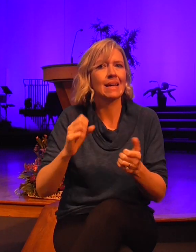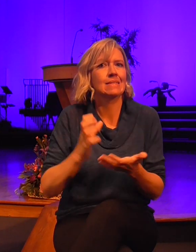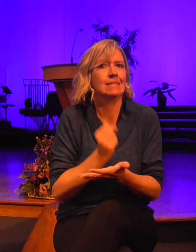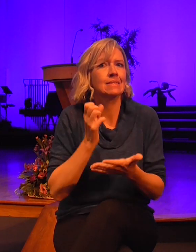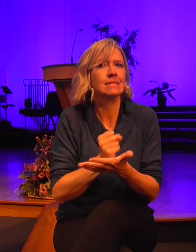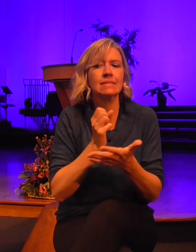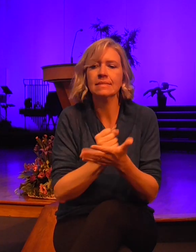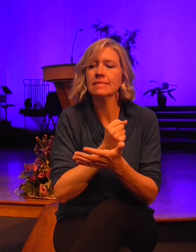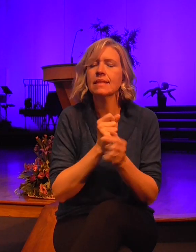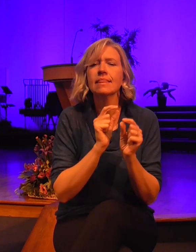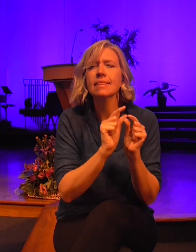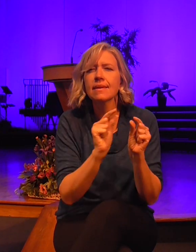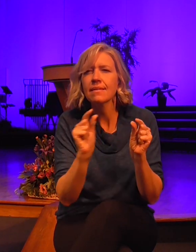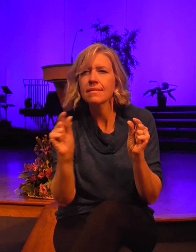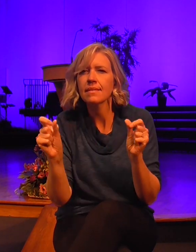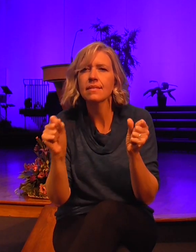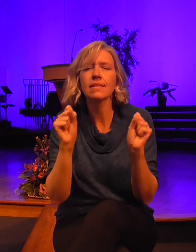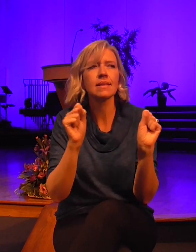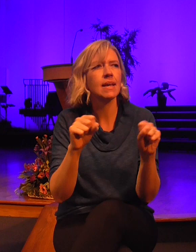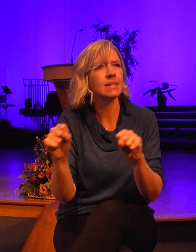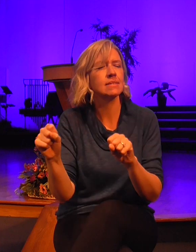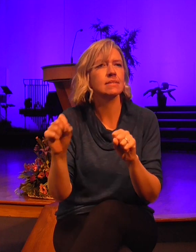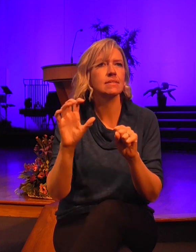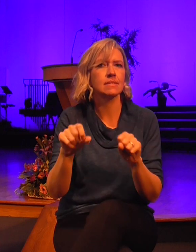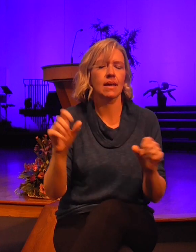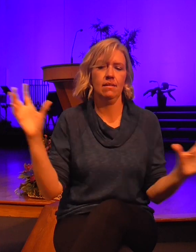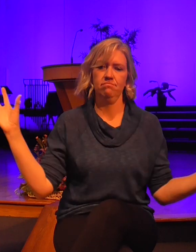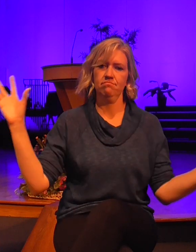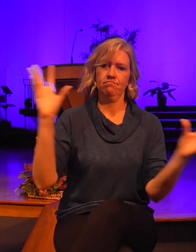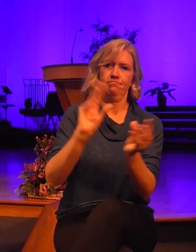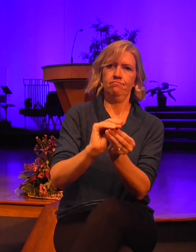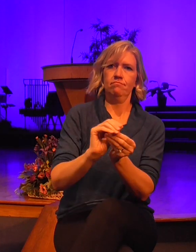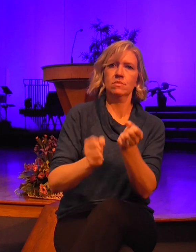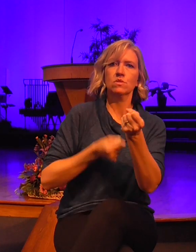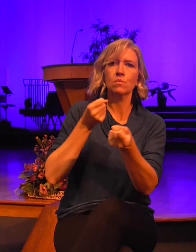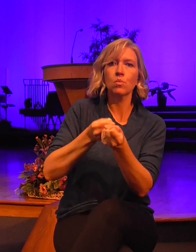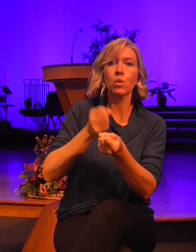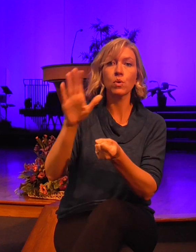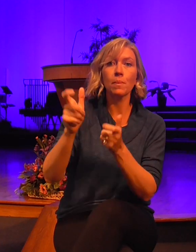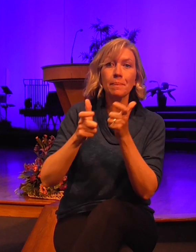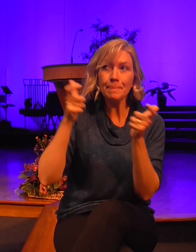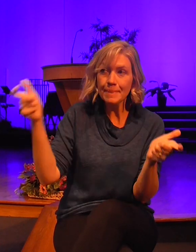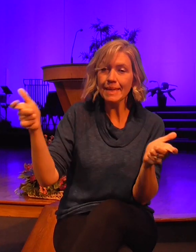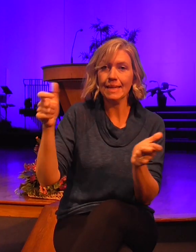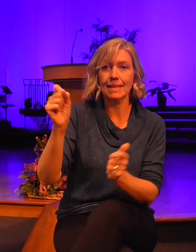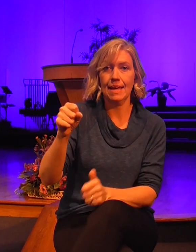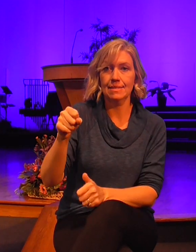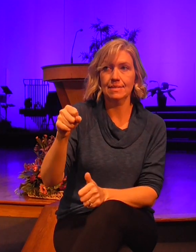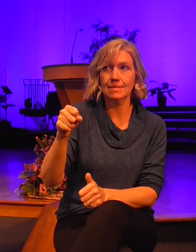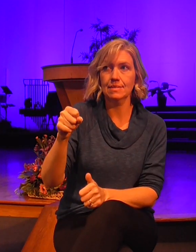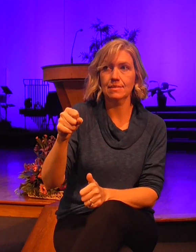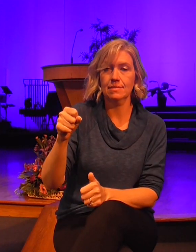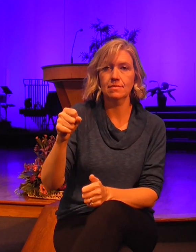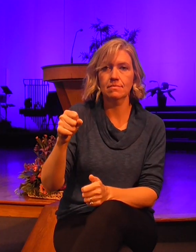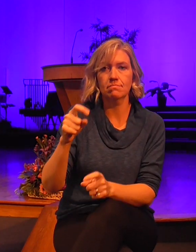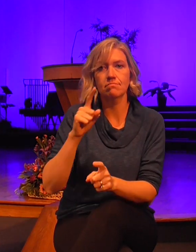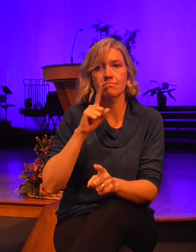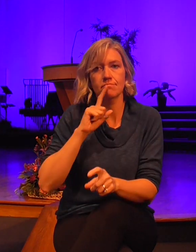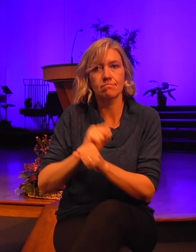all those little yeses you can make to support your big yes in taking